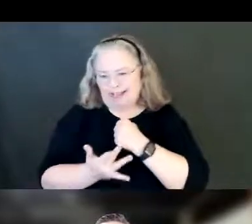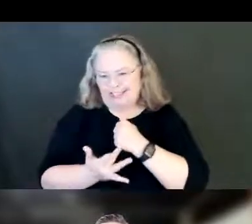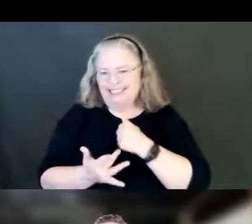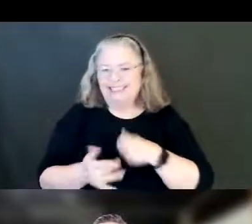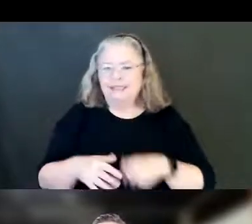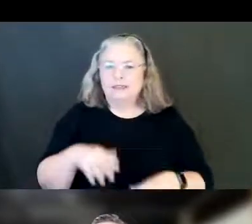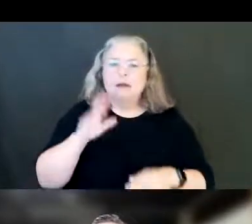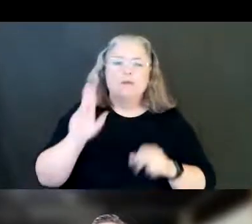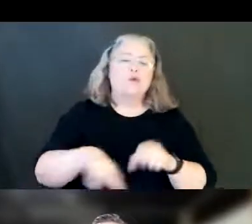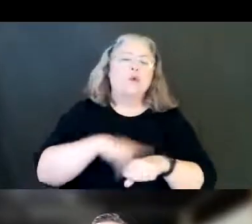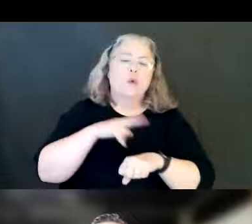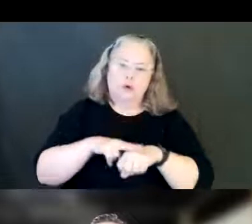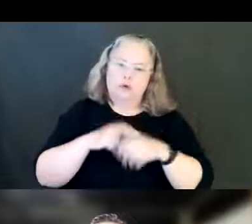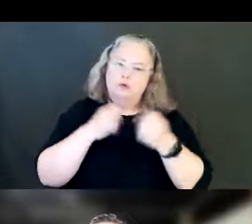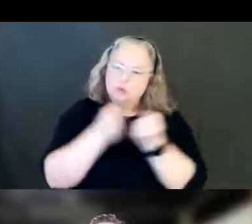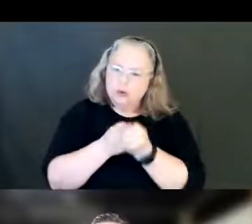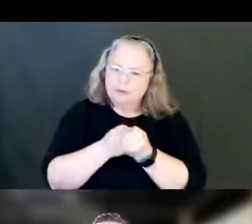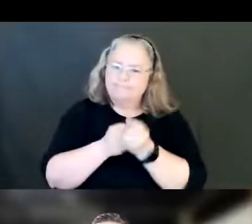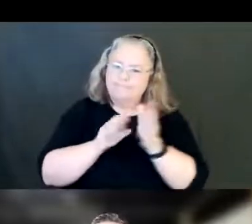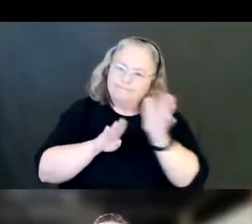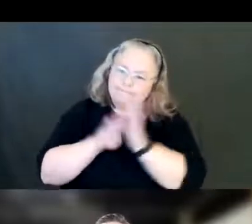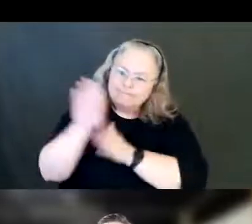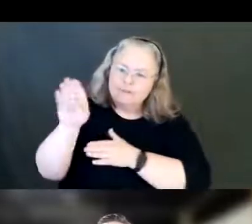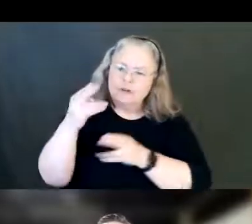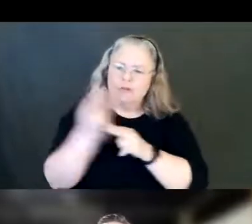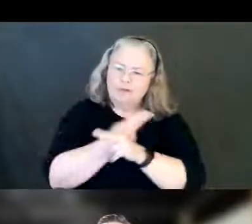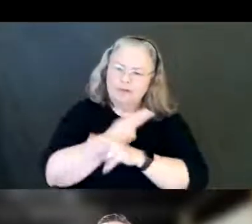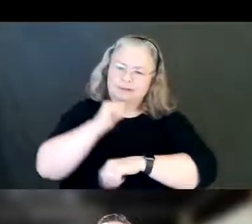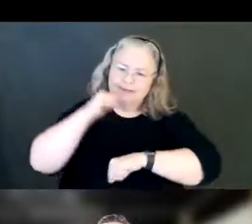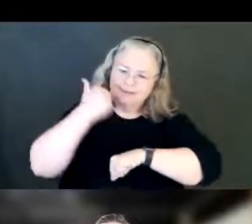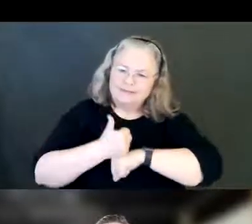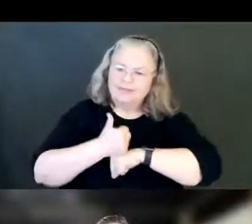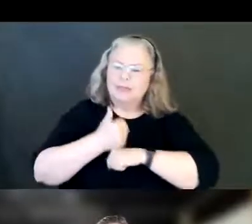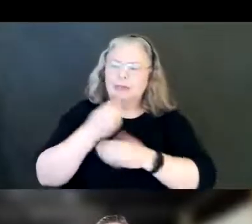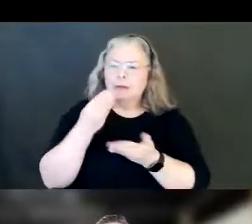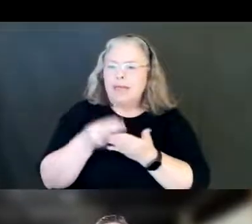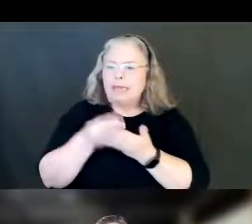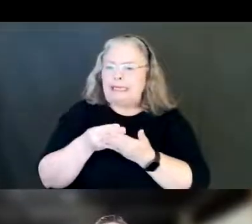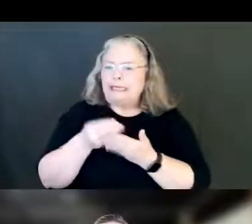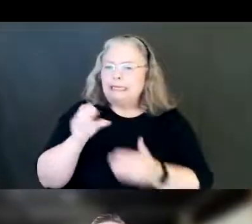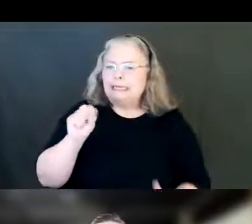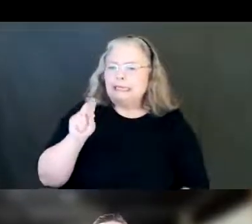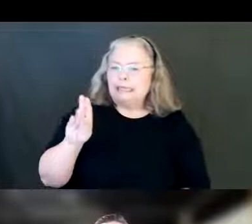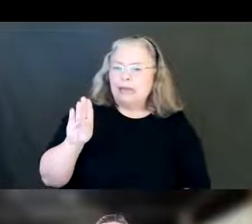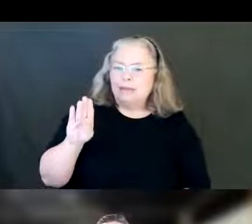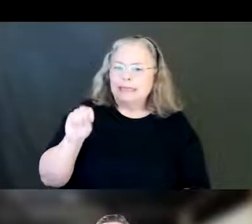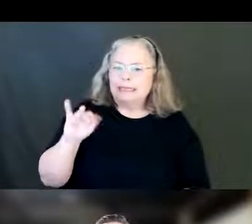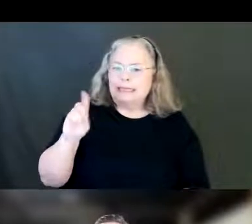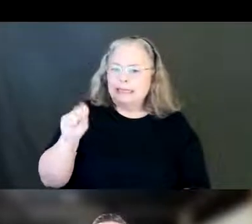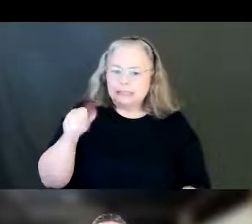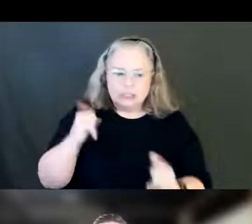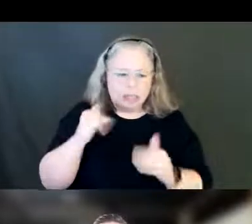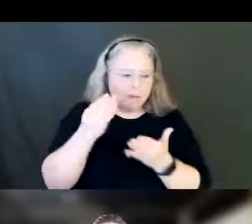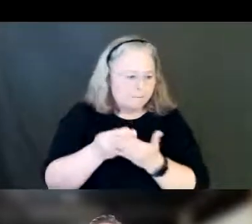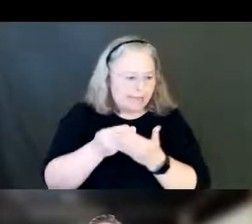also, of course, supporting and striving for the full utilization of subsidies. If there is money left on the table in